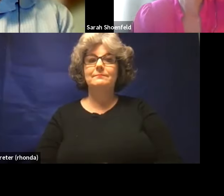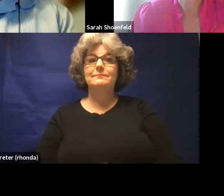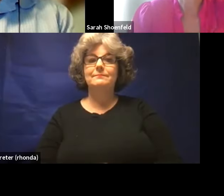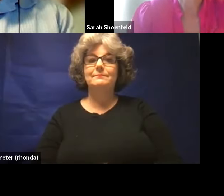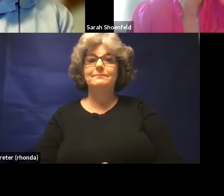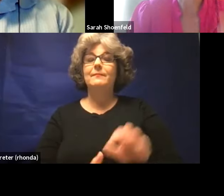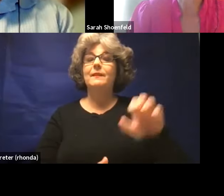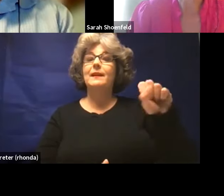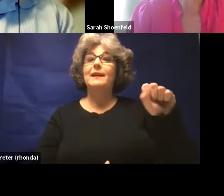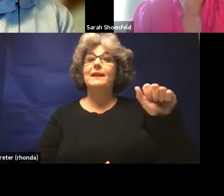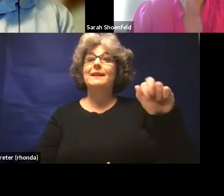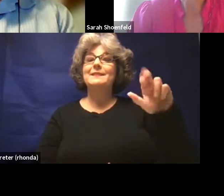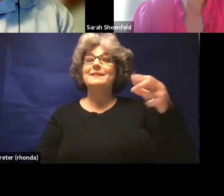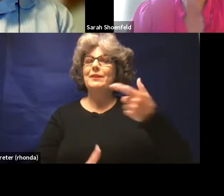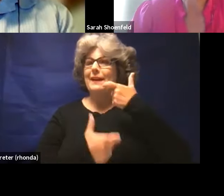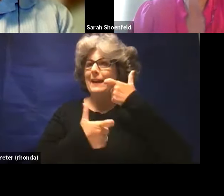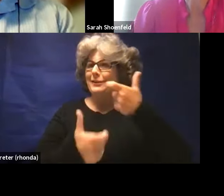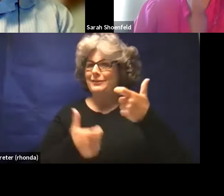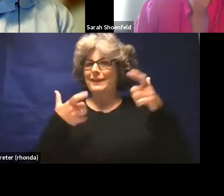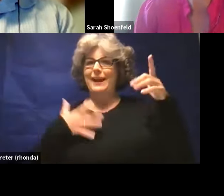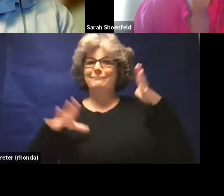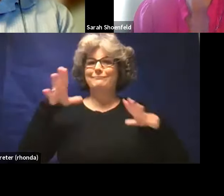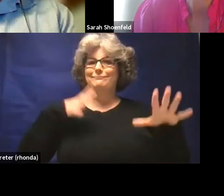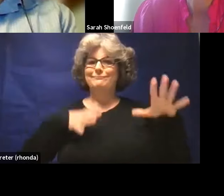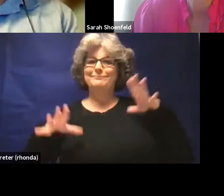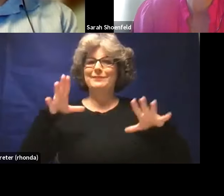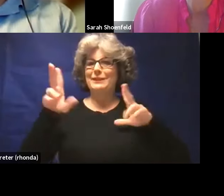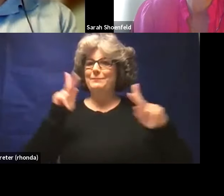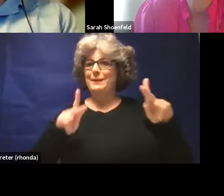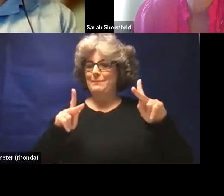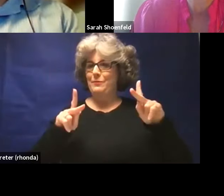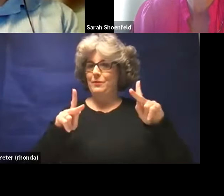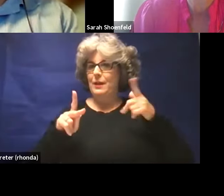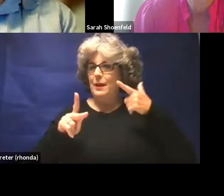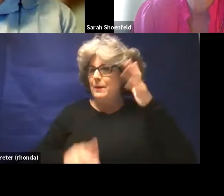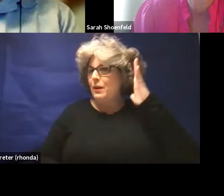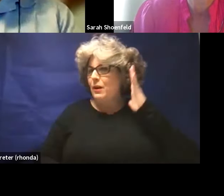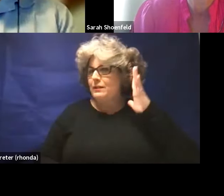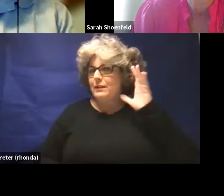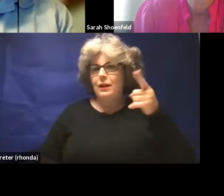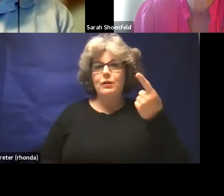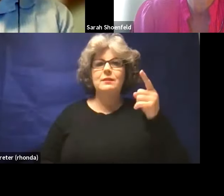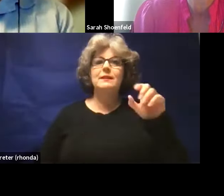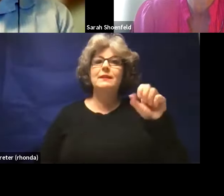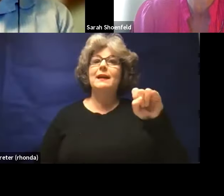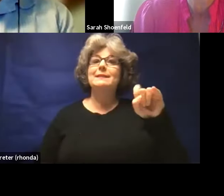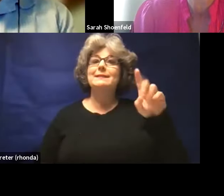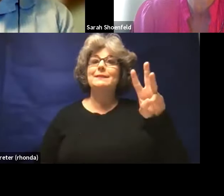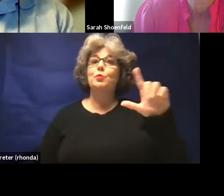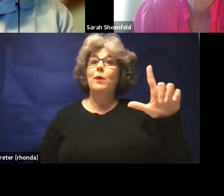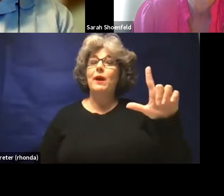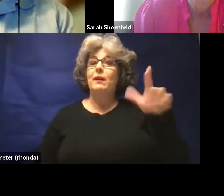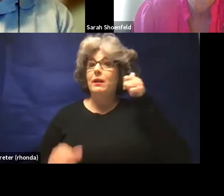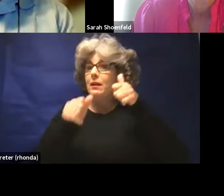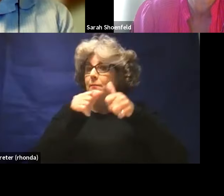That was interesting hearing that again and how dressed up people got, because I don't think that was just the case at Sidwell. I mean, looking at, if you recall the